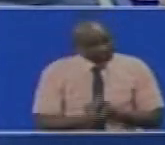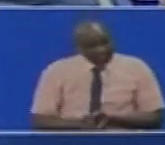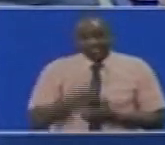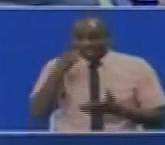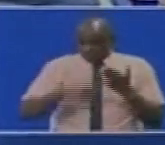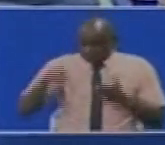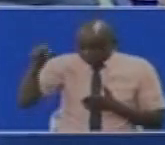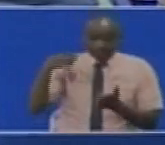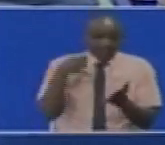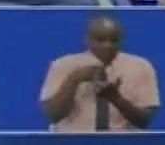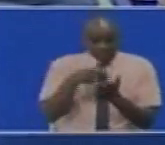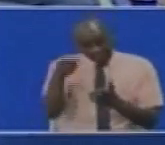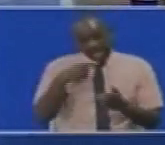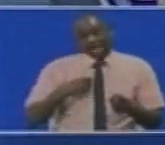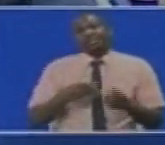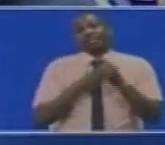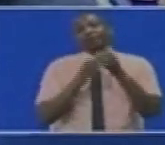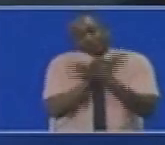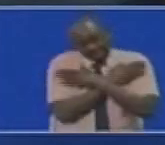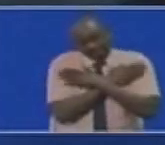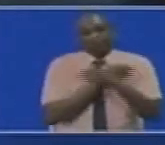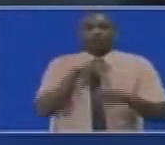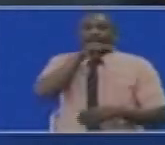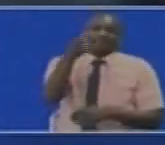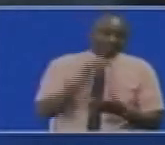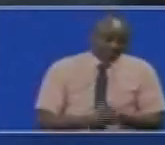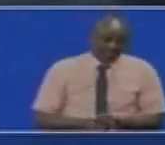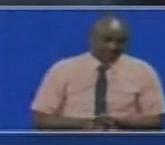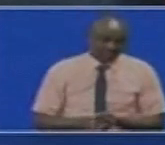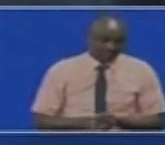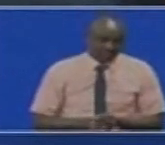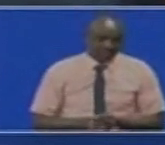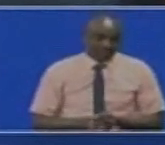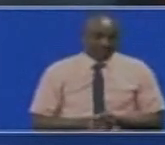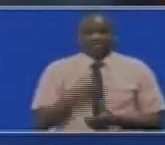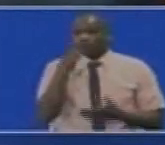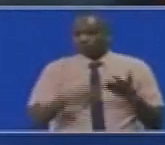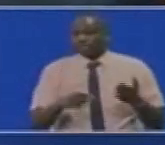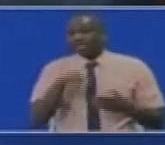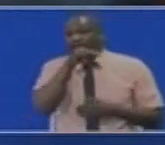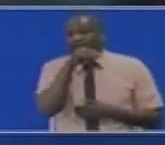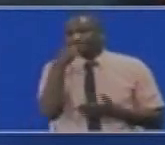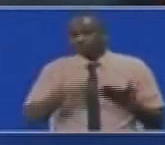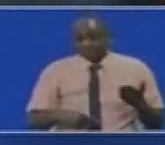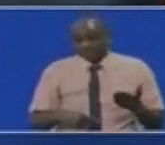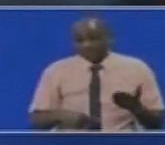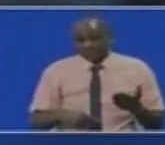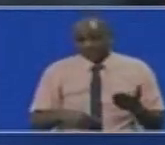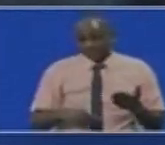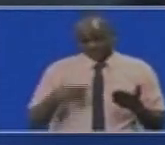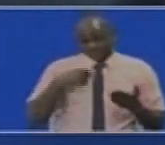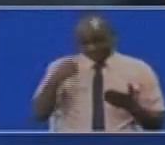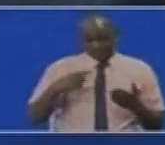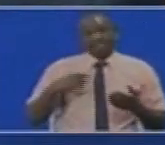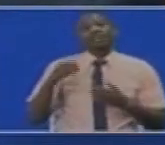ya kuwa mwandani wa kiongozi wa ODM Raila Odinga. Prior to this appointment, I had resigned from the Orange